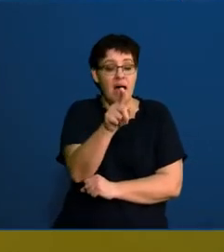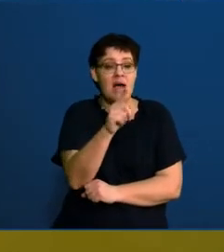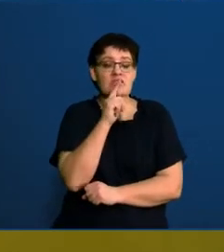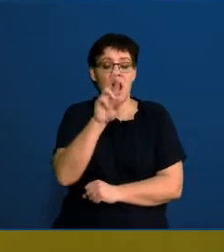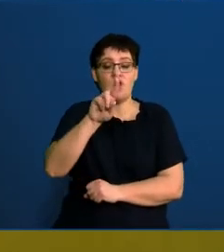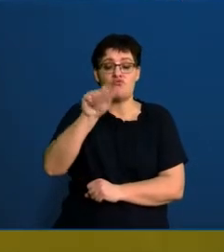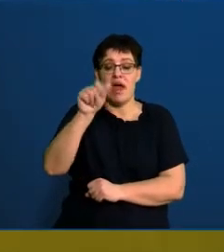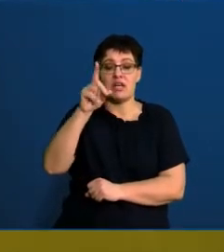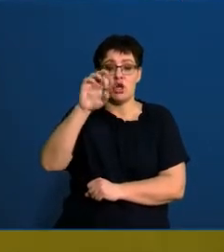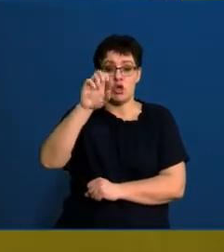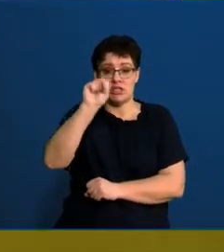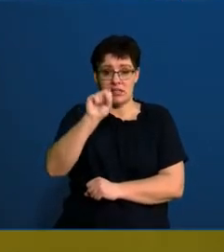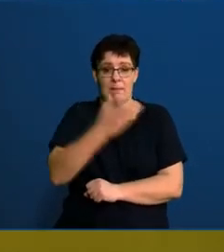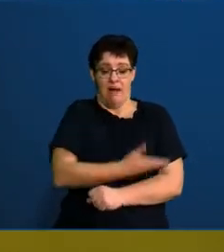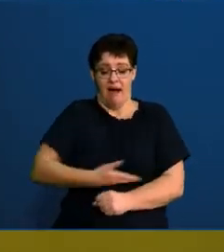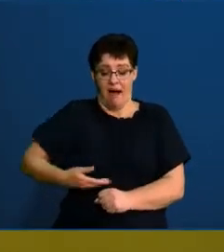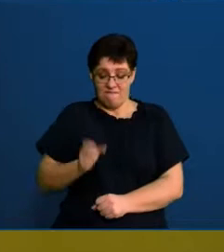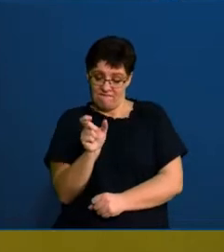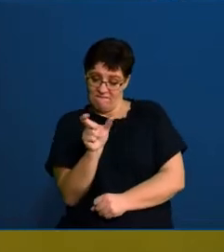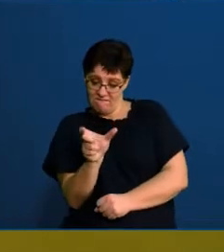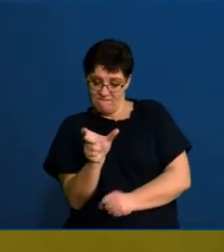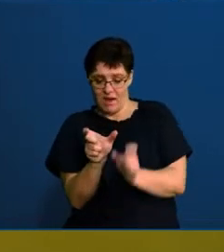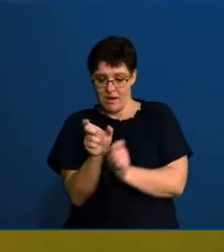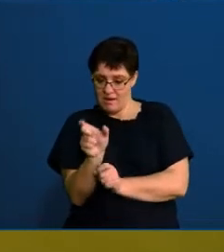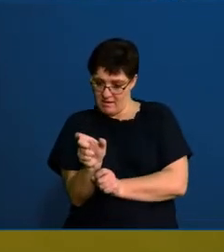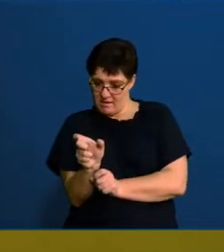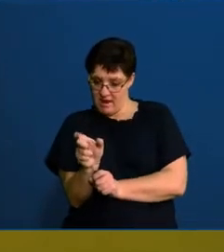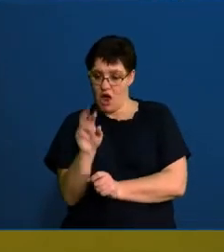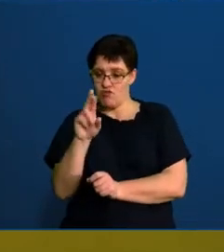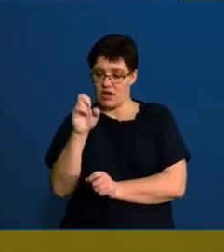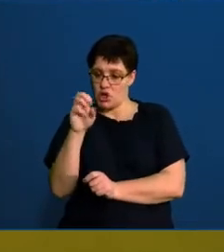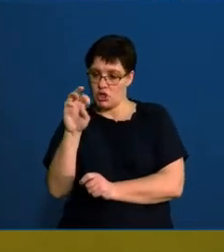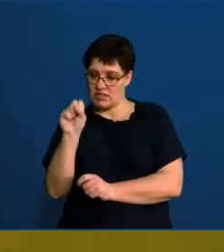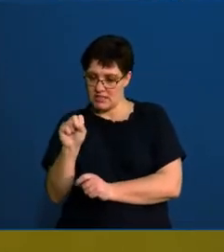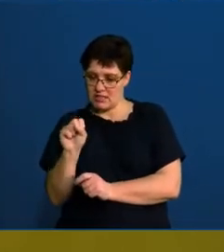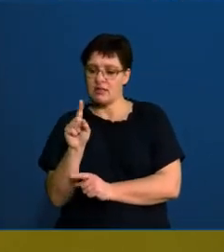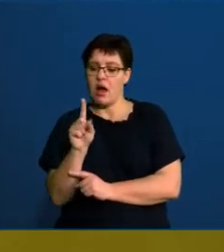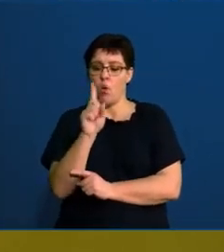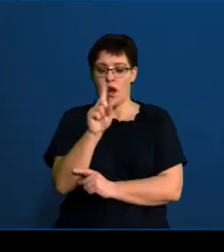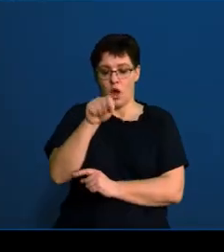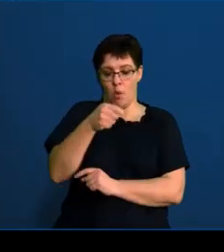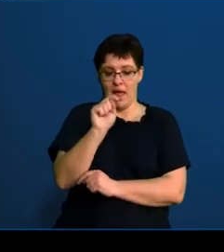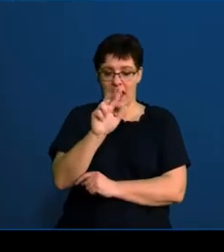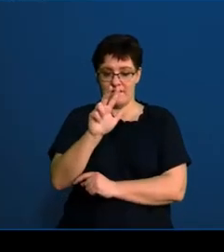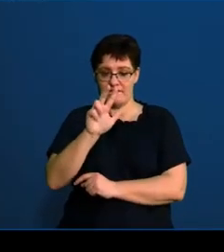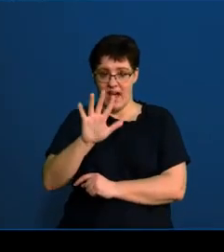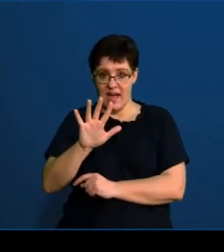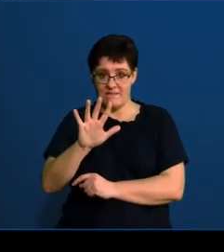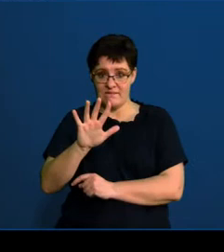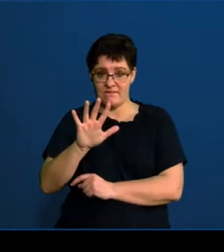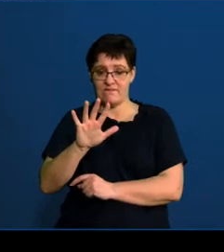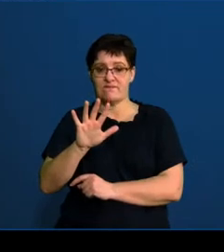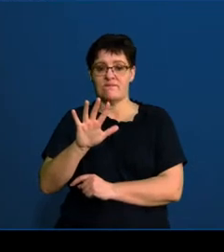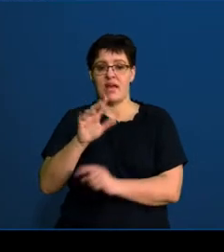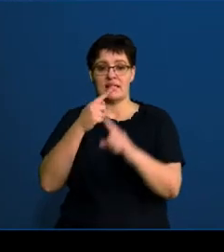was half the diameter. So I'm going to take my radius, and I'm going to take my 1,85, and I'm going